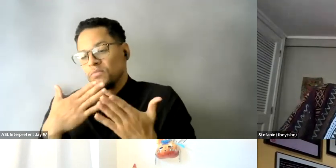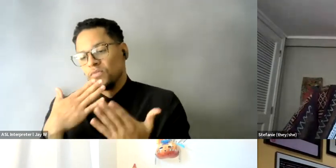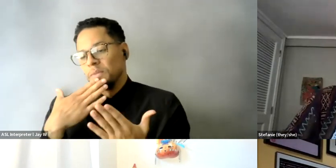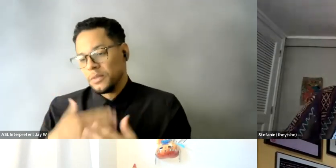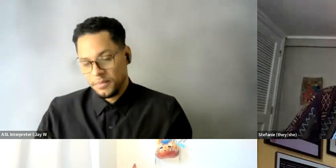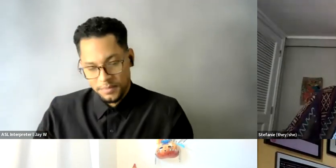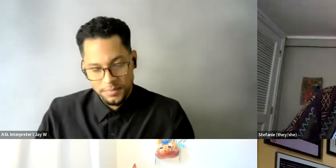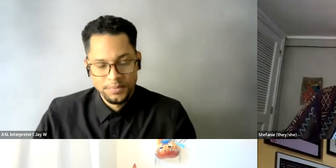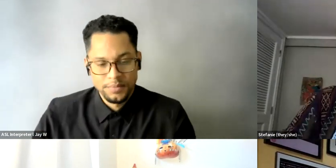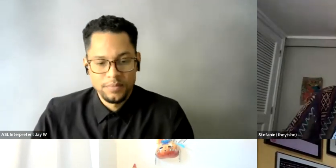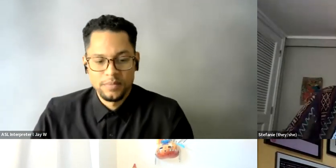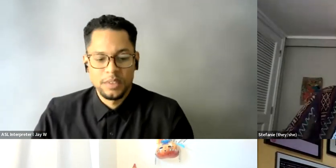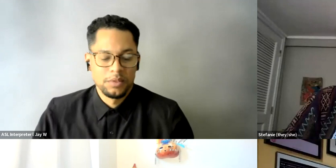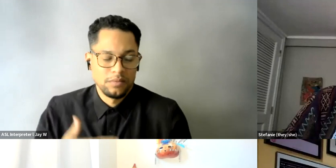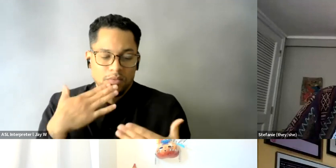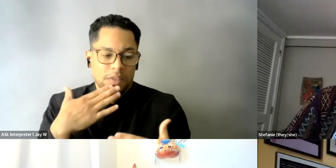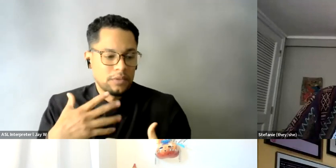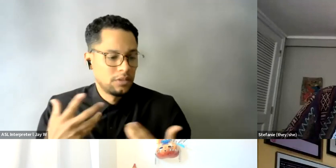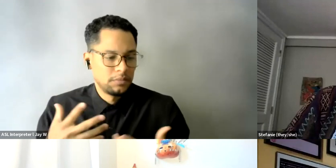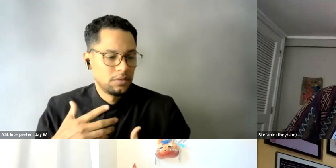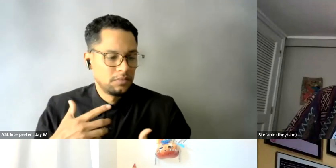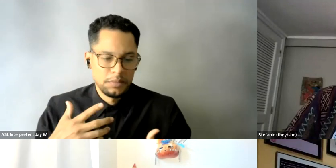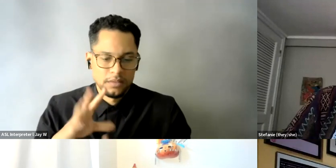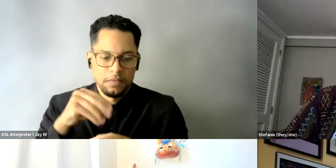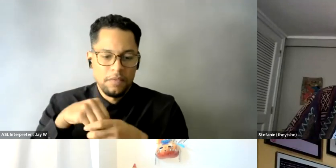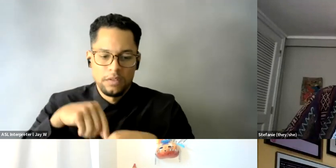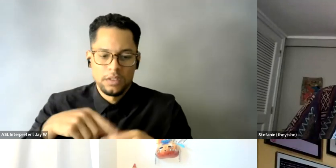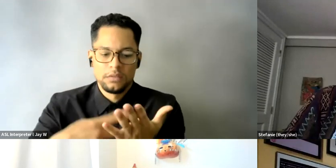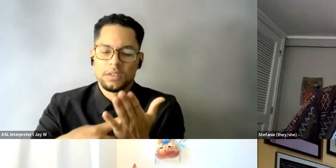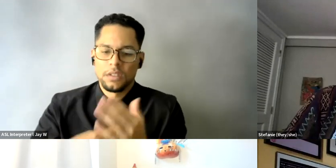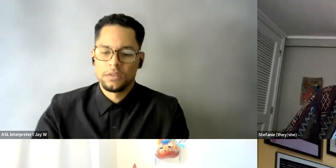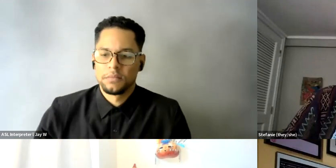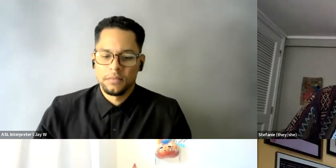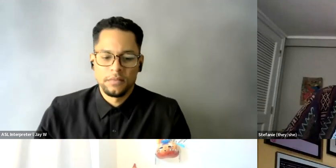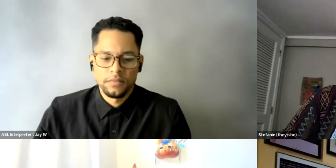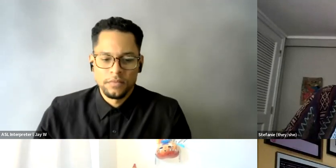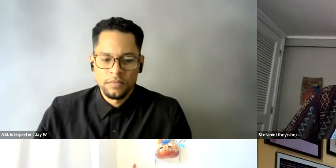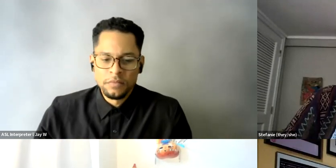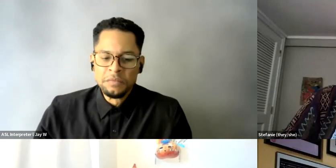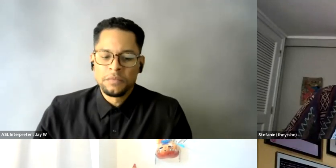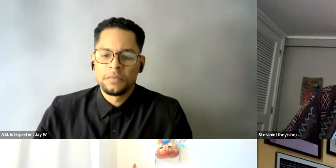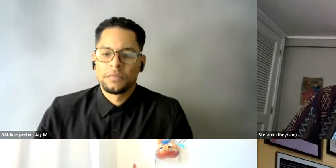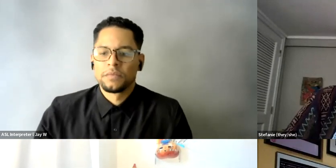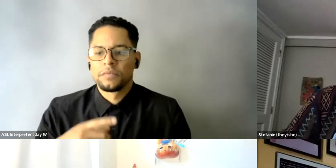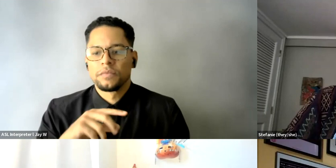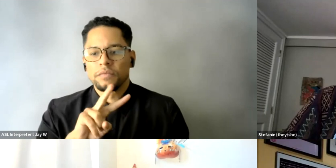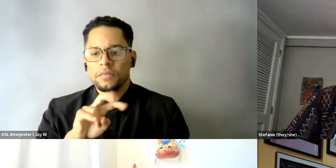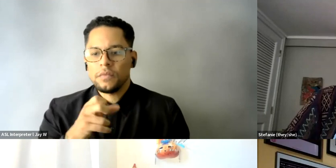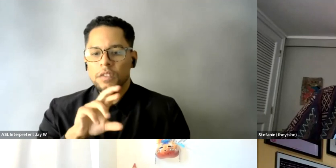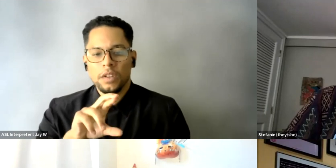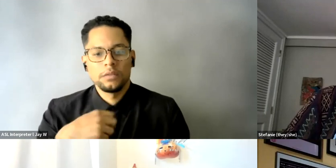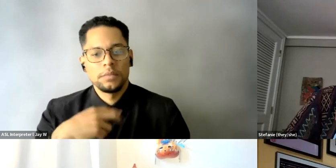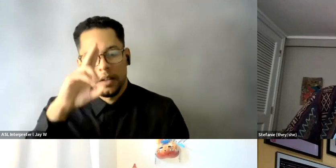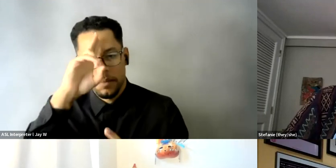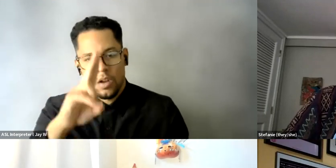I'm grateful for just to be able to be a part of this conversation. I'm honored to share space with you, Sascha, Celia,